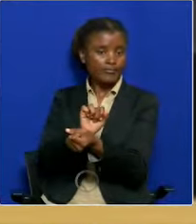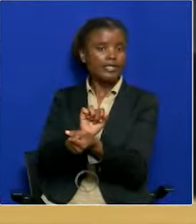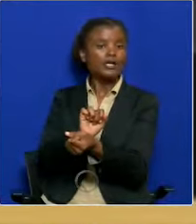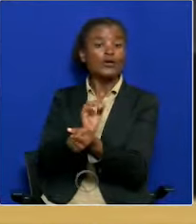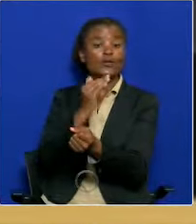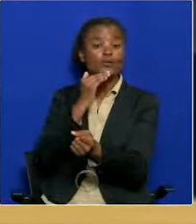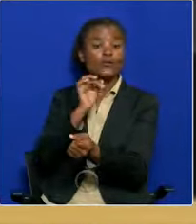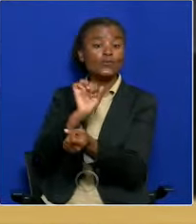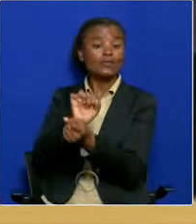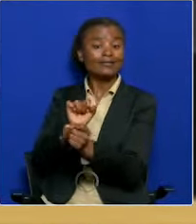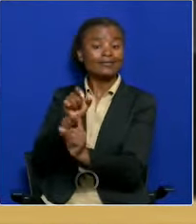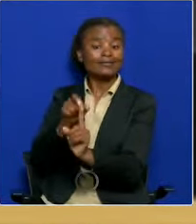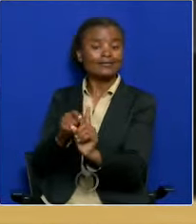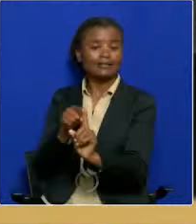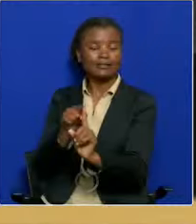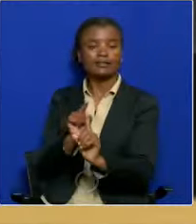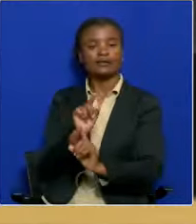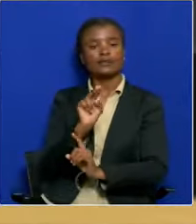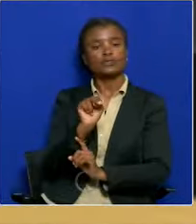subordinate, Brigadier